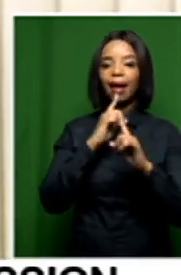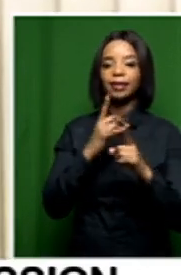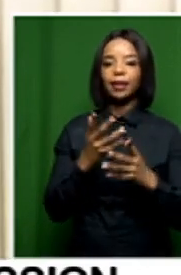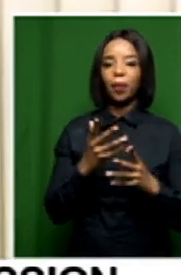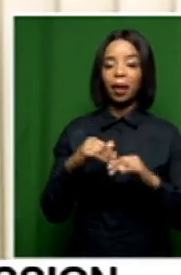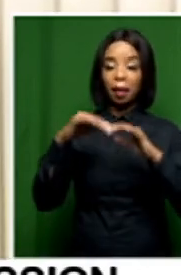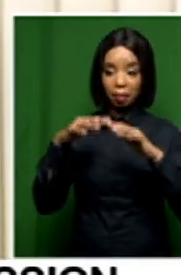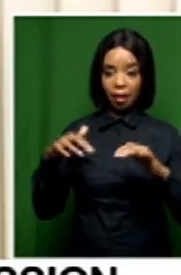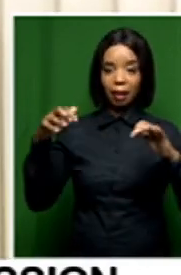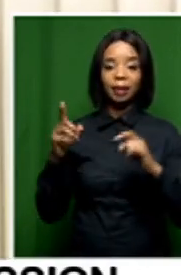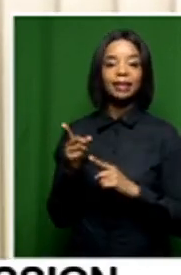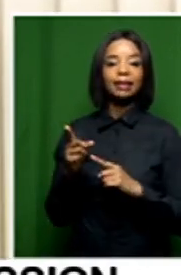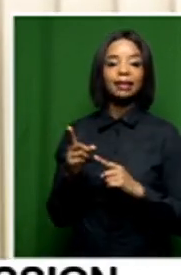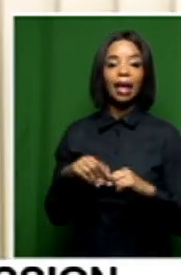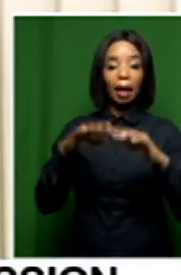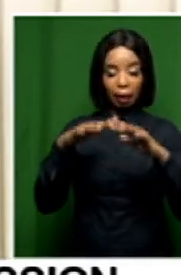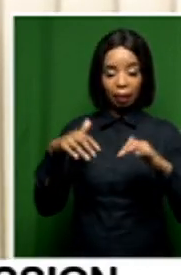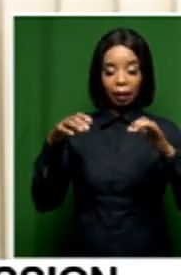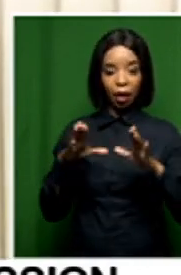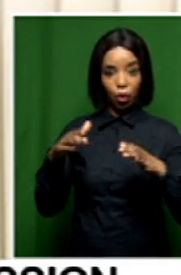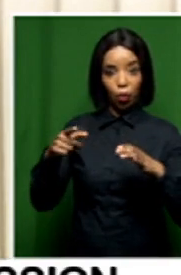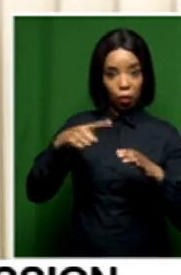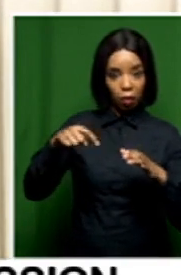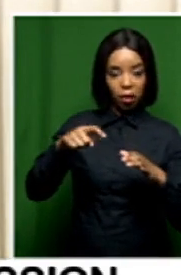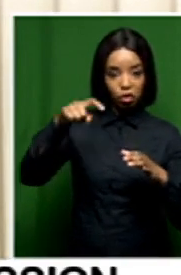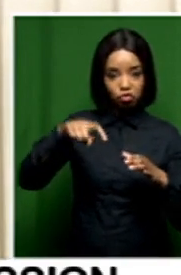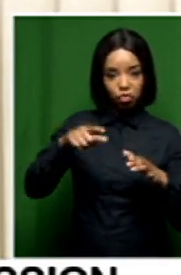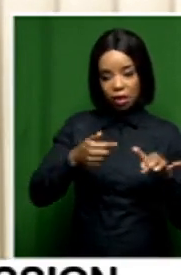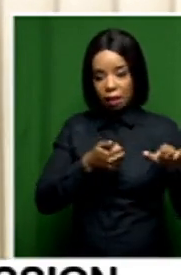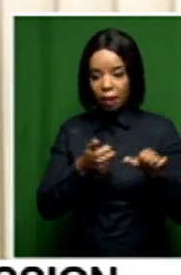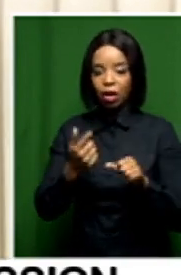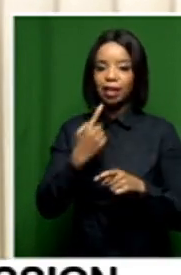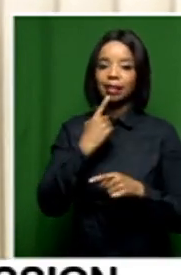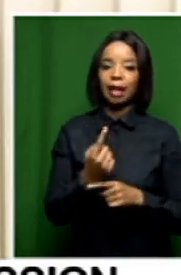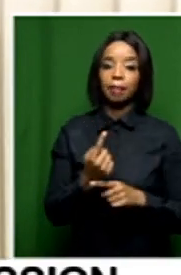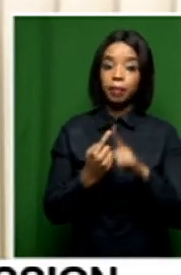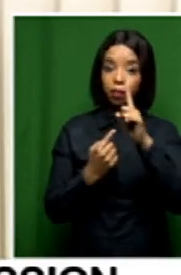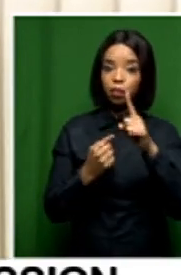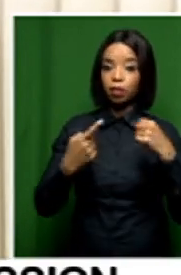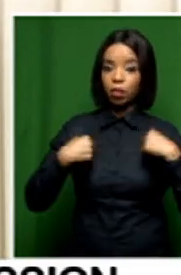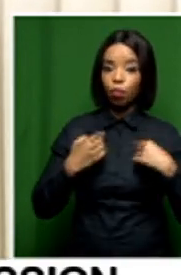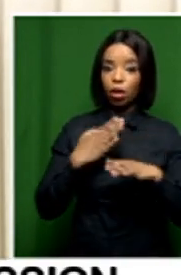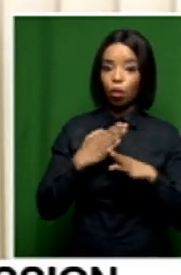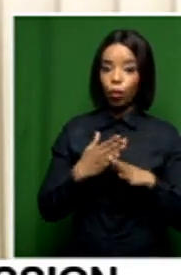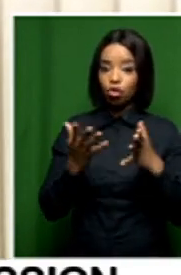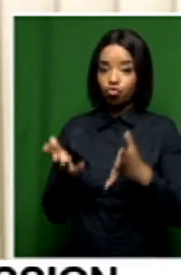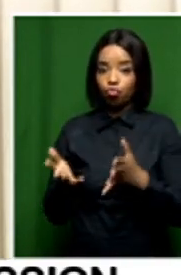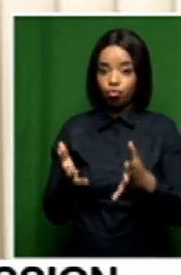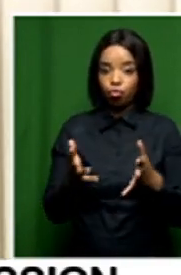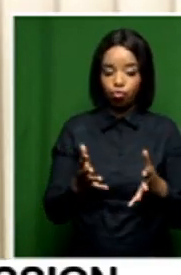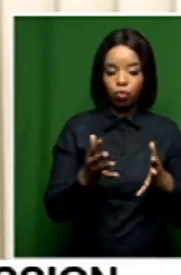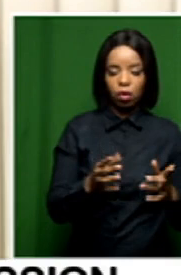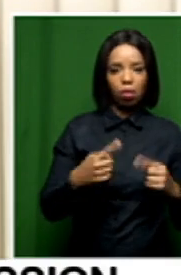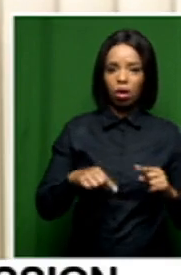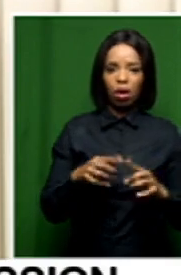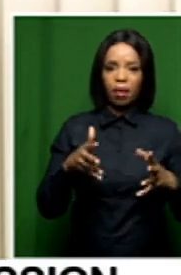to a parliamentary committee and say, this is how we're doing with these investigations. We are not going to tell you the nitty-gritties as to who is guilty and who is